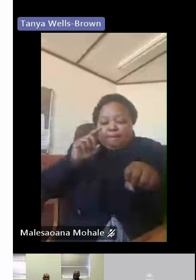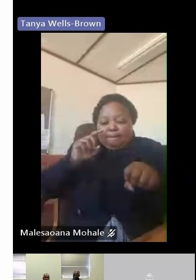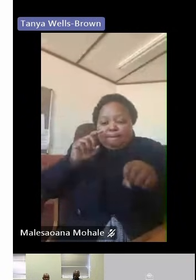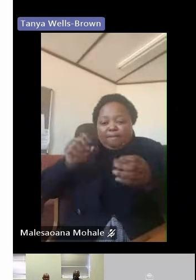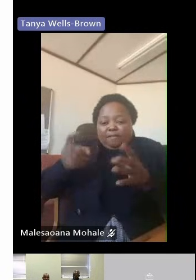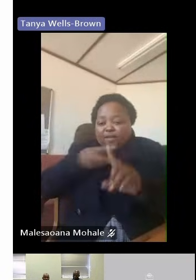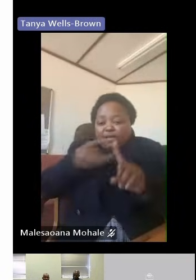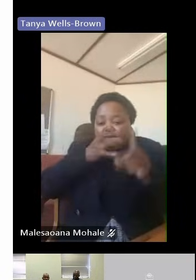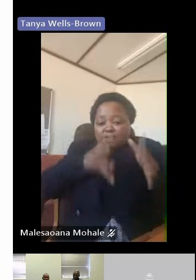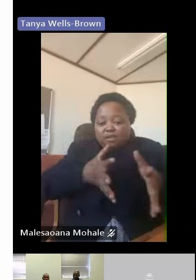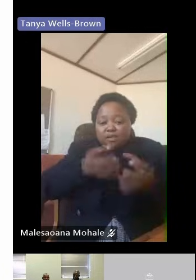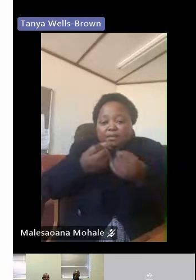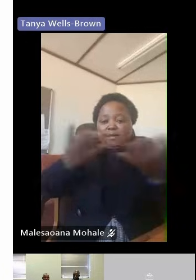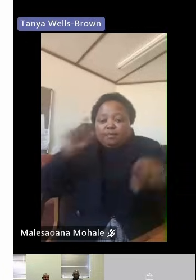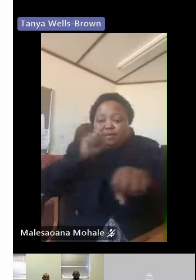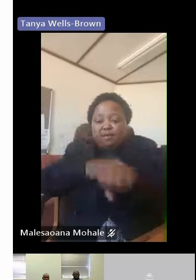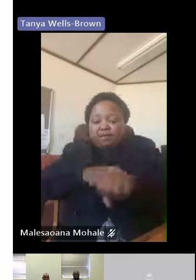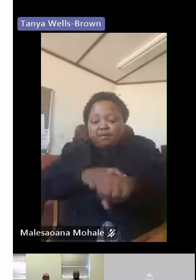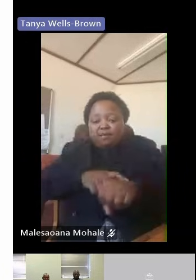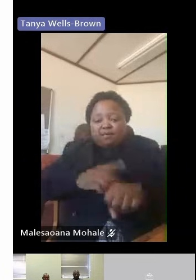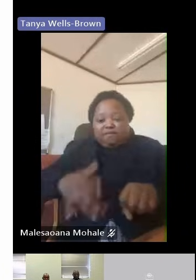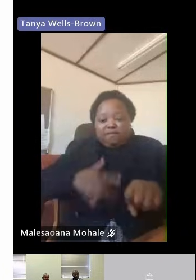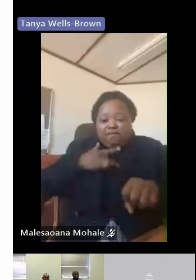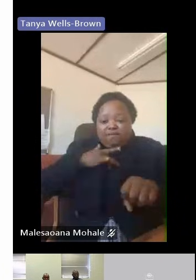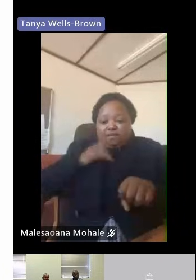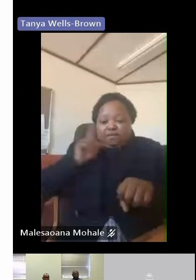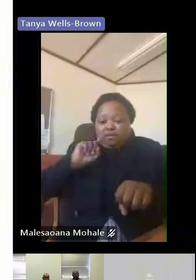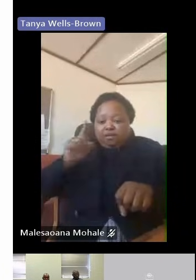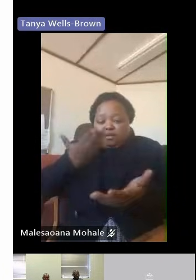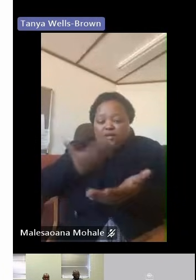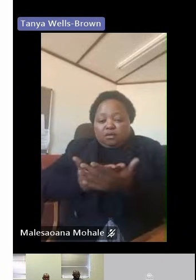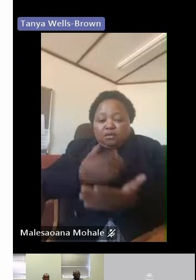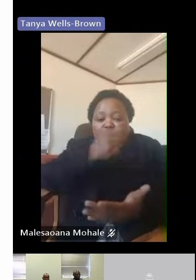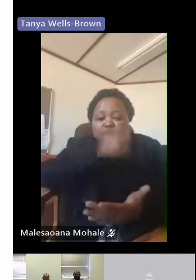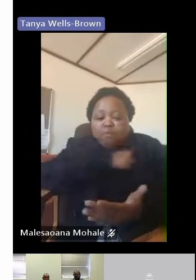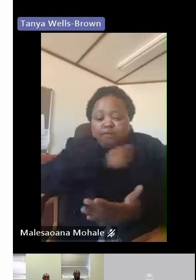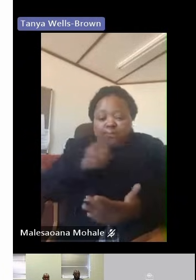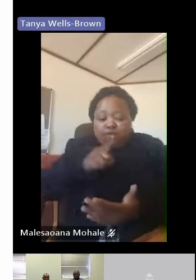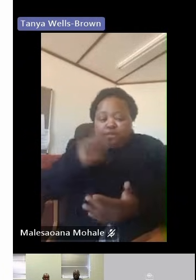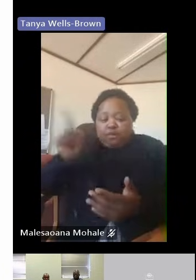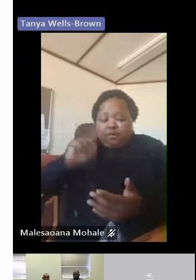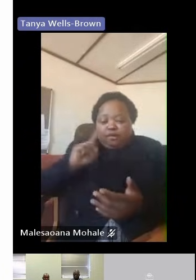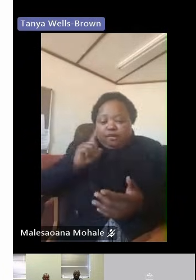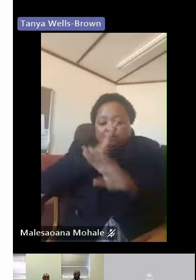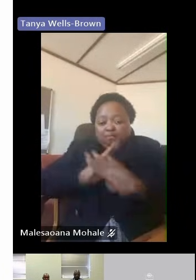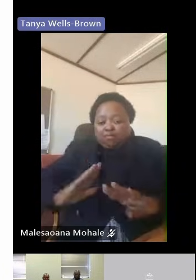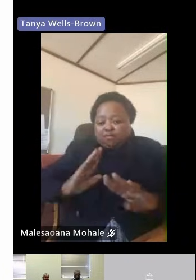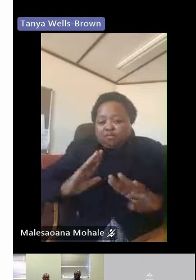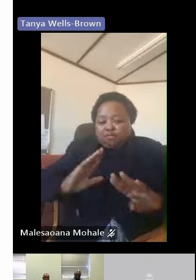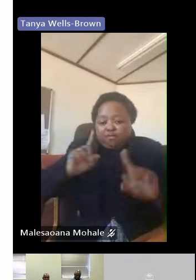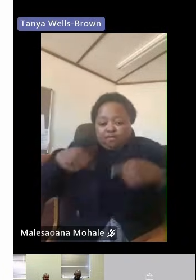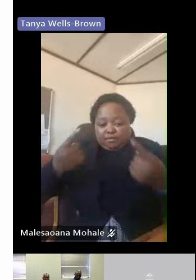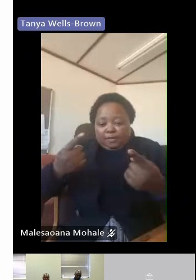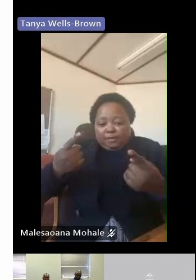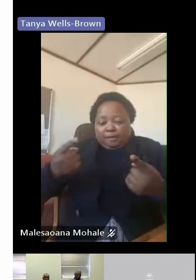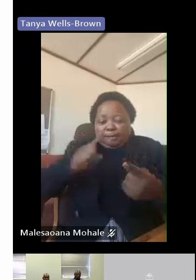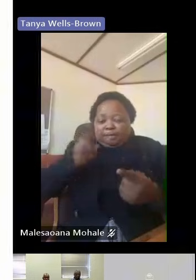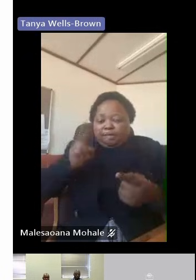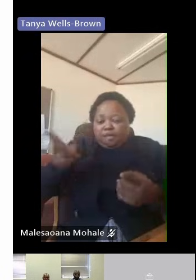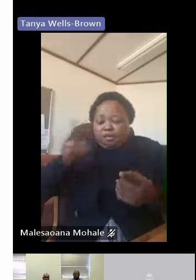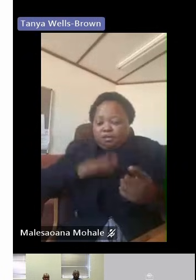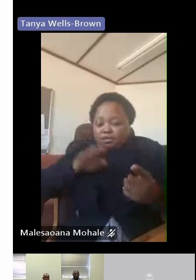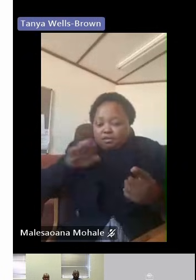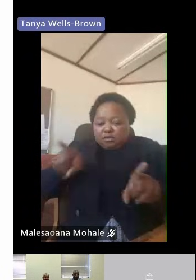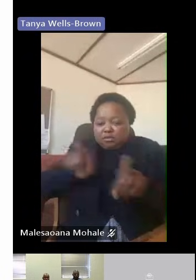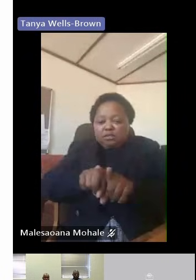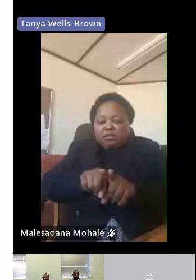were blamed for the circumstances that they were in. Children receive a markedly more protective response than adult women in comparable